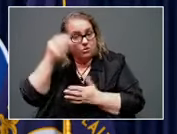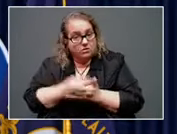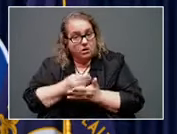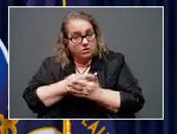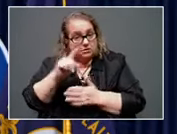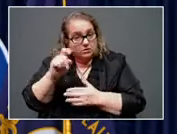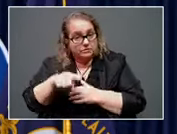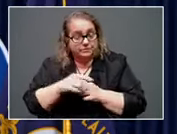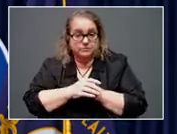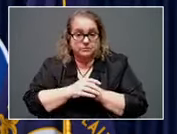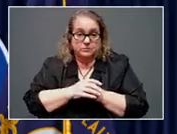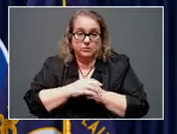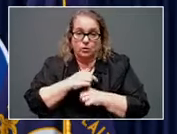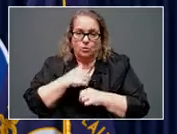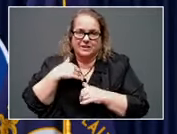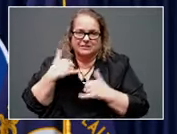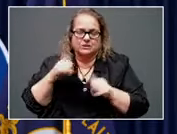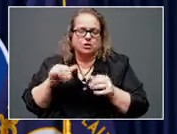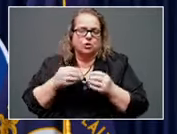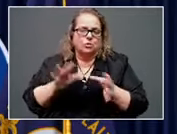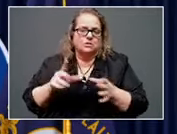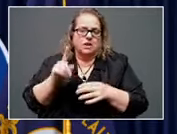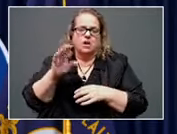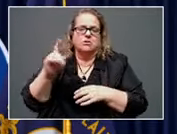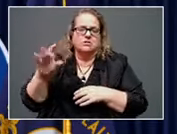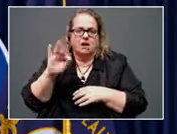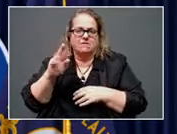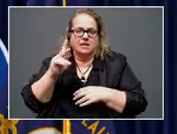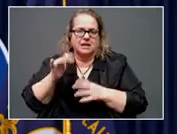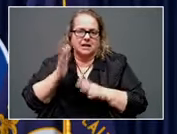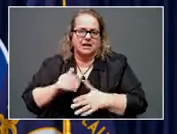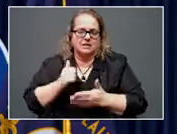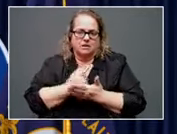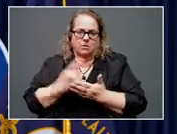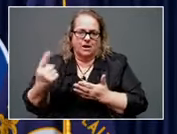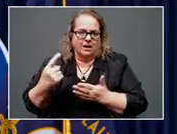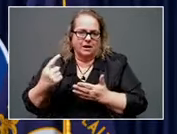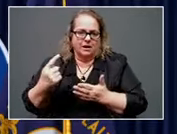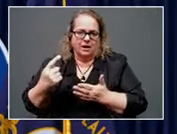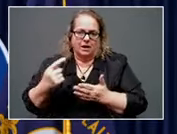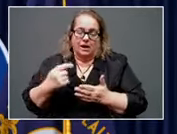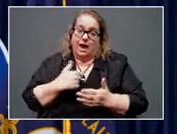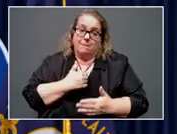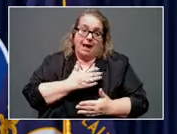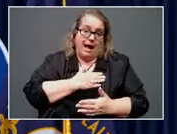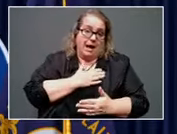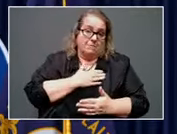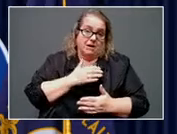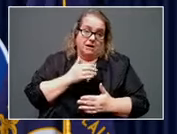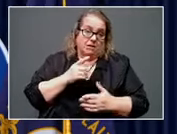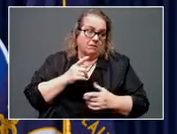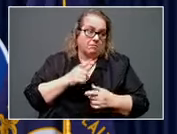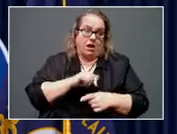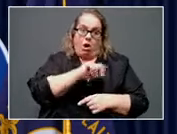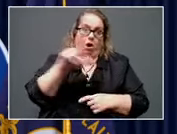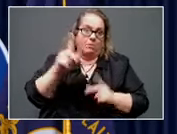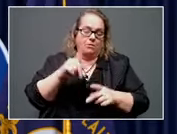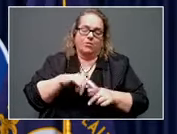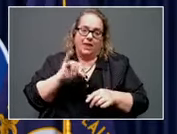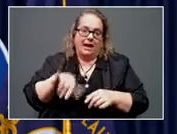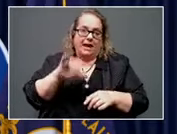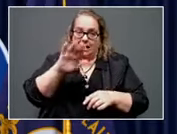Well, we're still losing hundreds of Kentuckians a week. Listen, I'm as happy as anybody else that cases are dropping, positivity rate